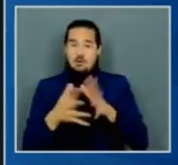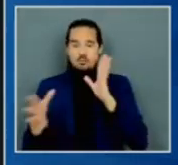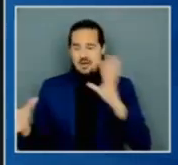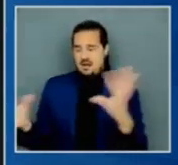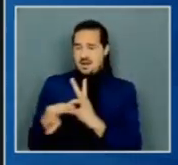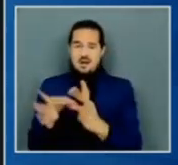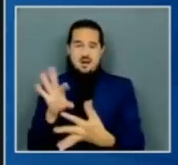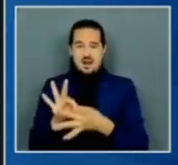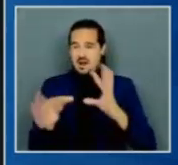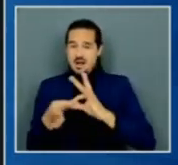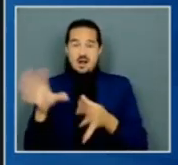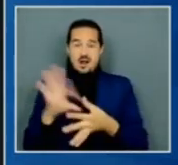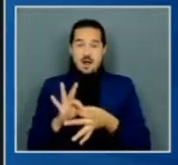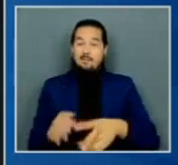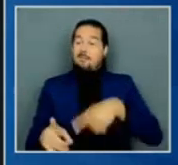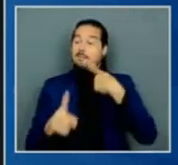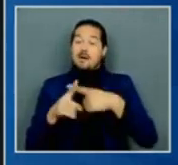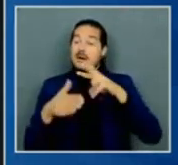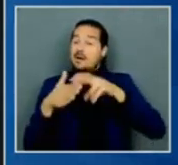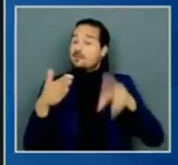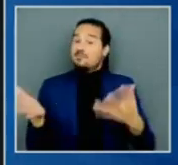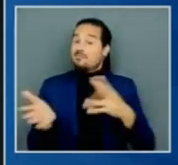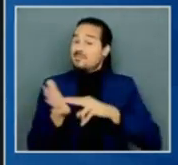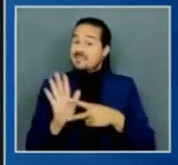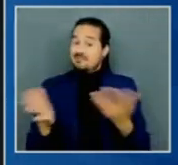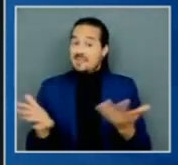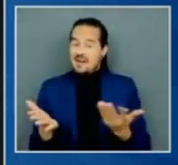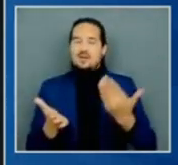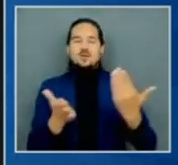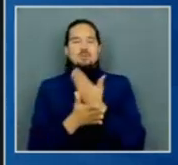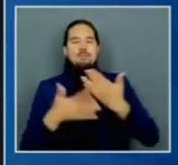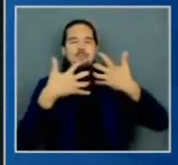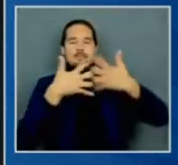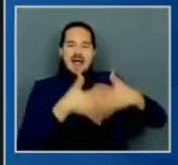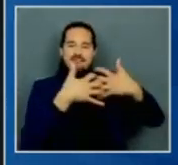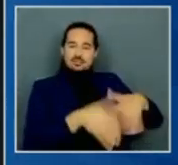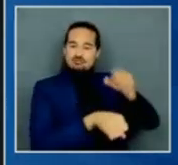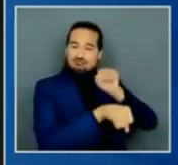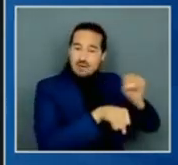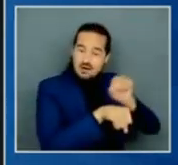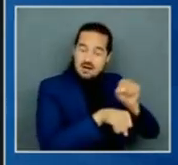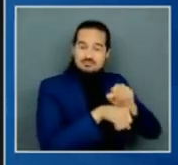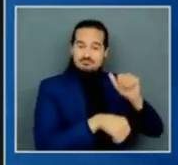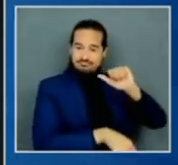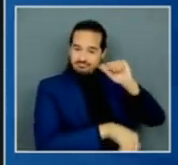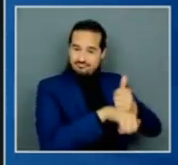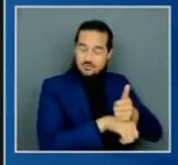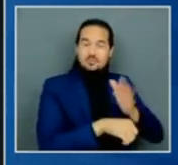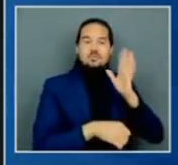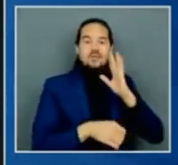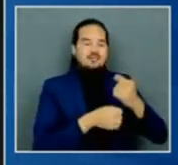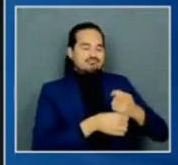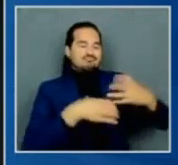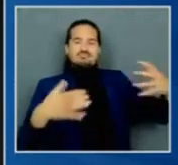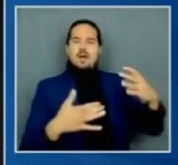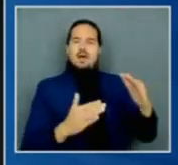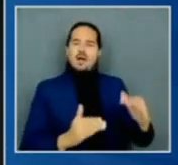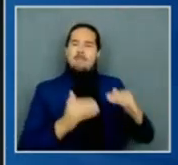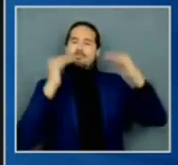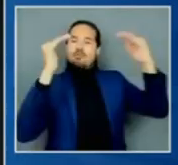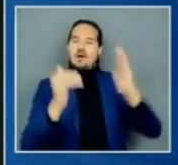our country, but unlock job creation and growth across our manufacturing sector. And we will expand